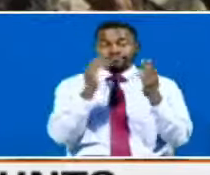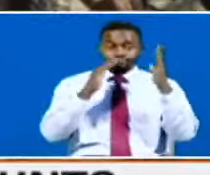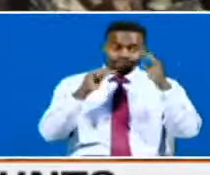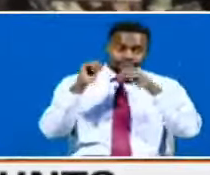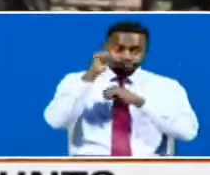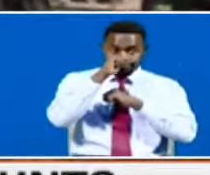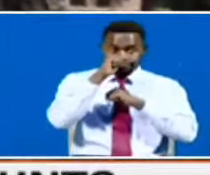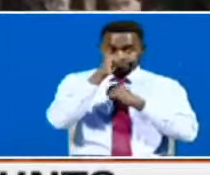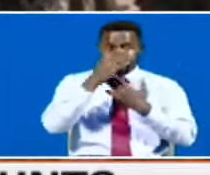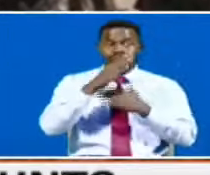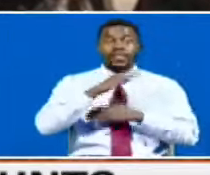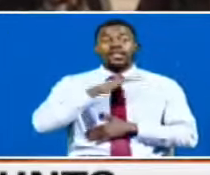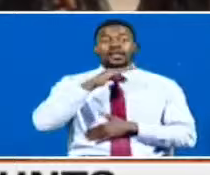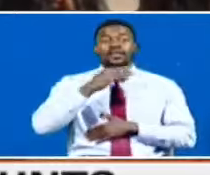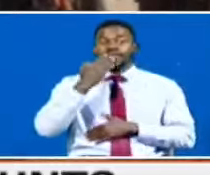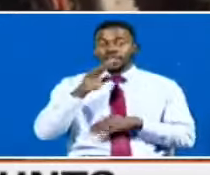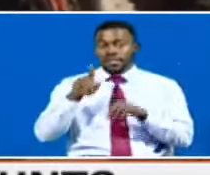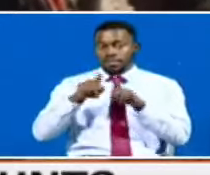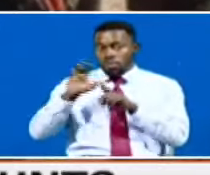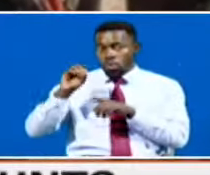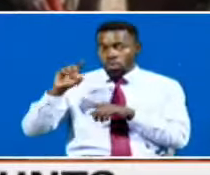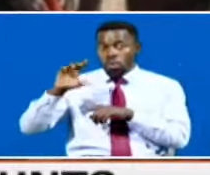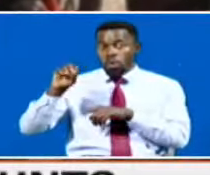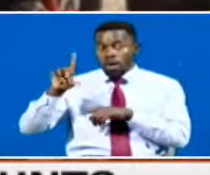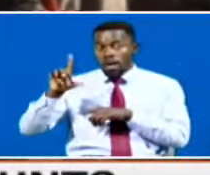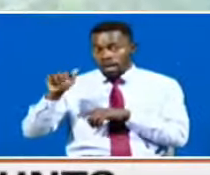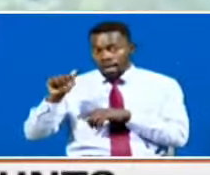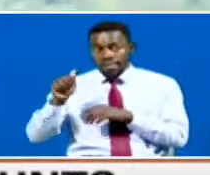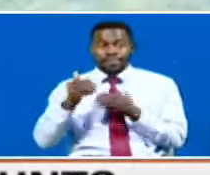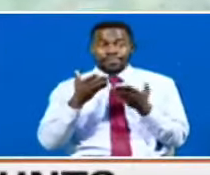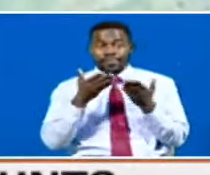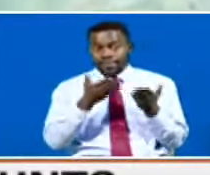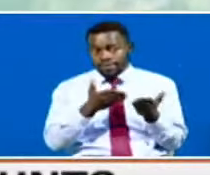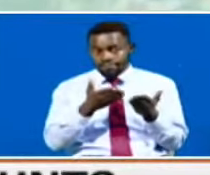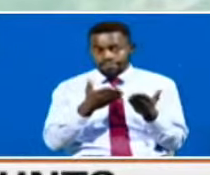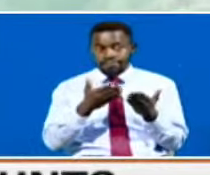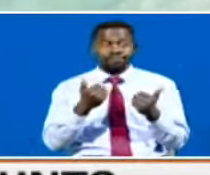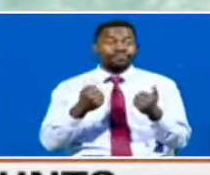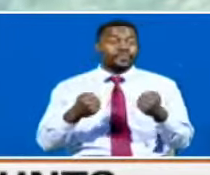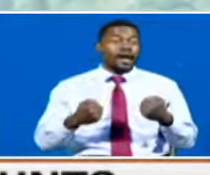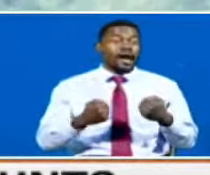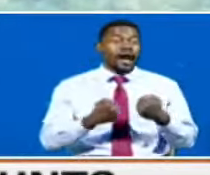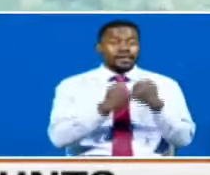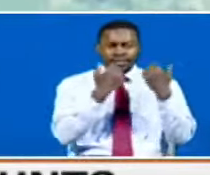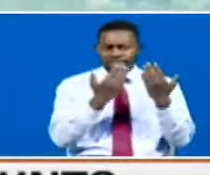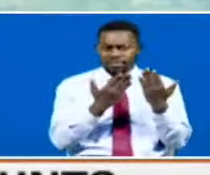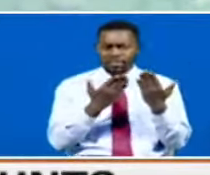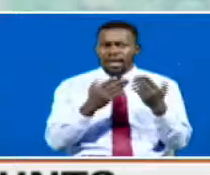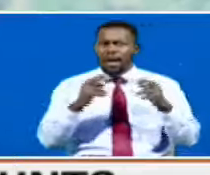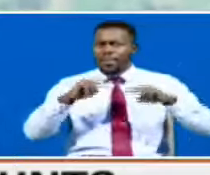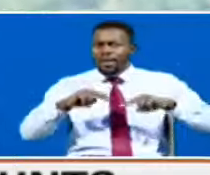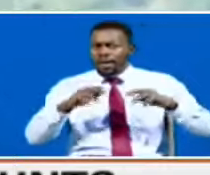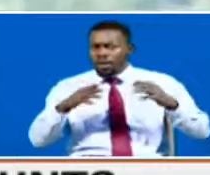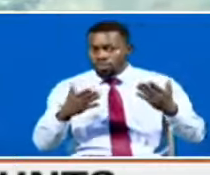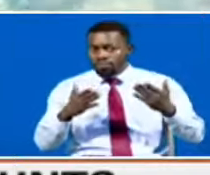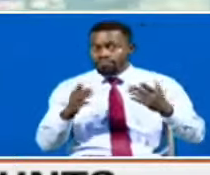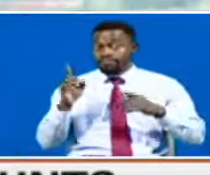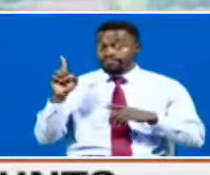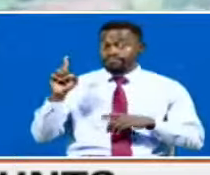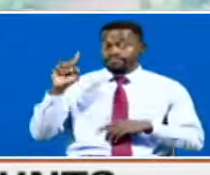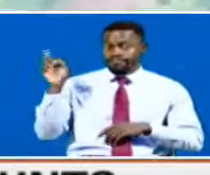CDF Francis Ogolla. In his account of the accident, Chesir says the military chopper produced a strangely